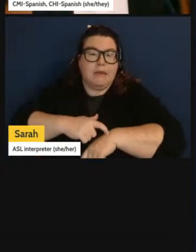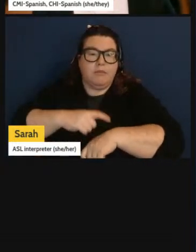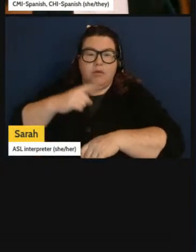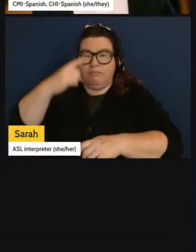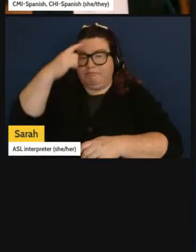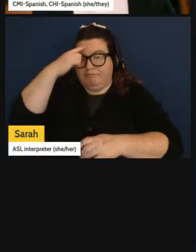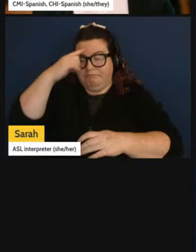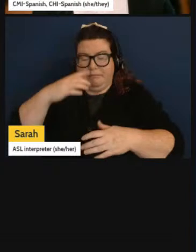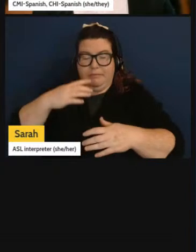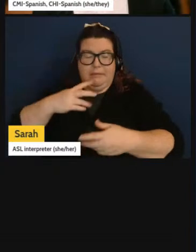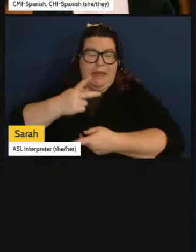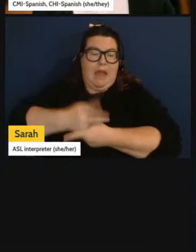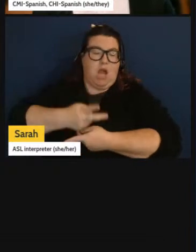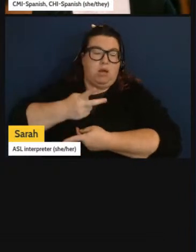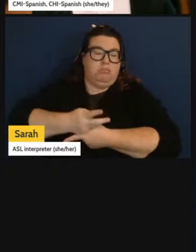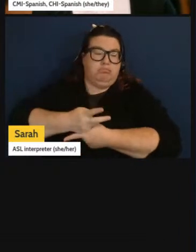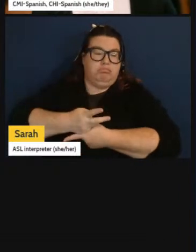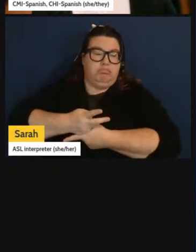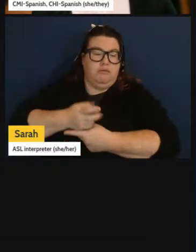self-care.